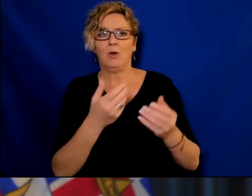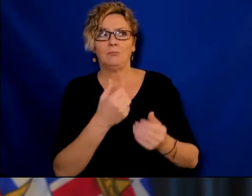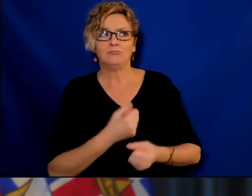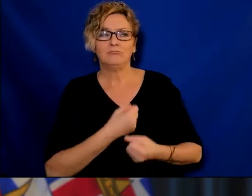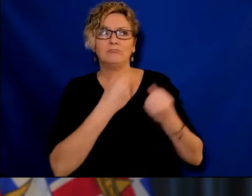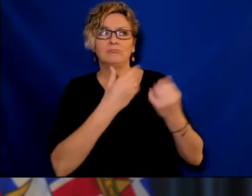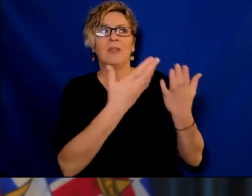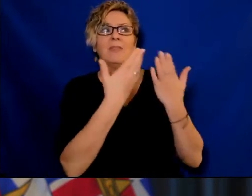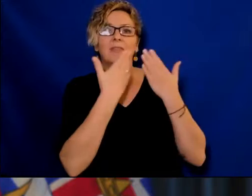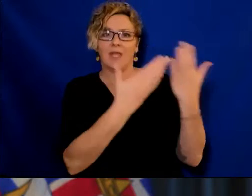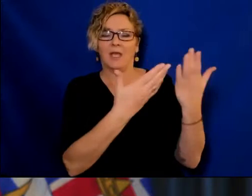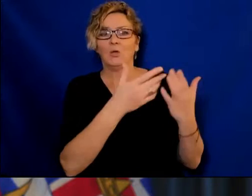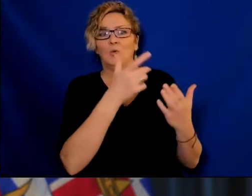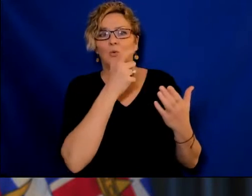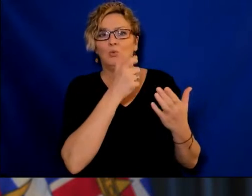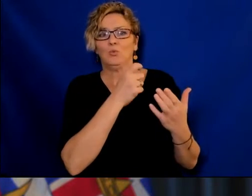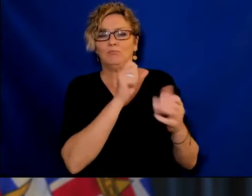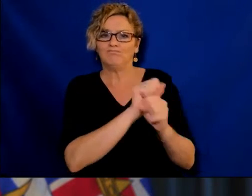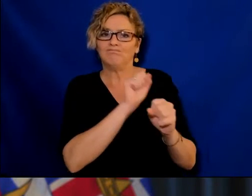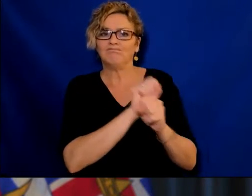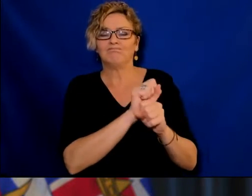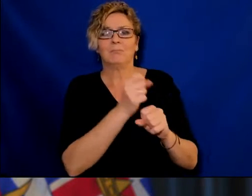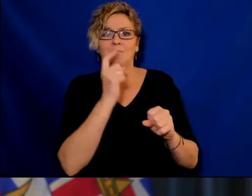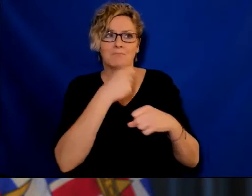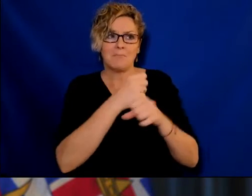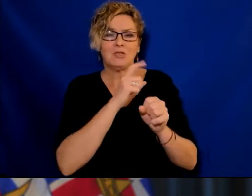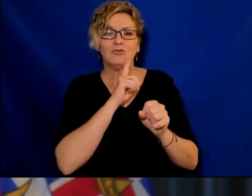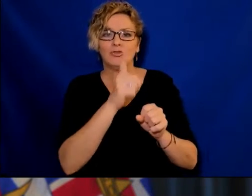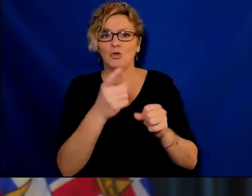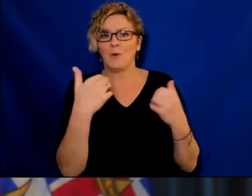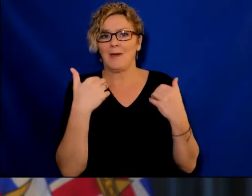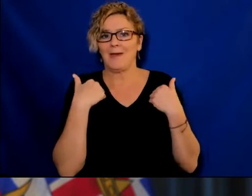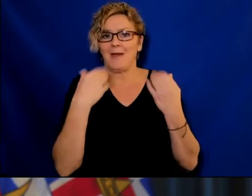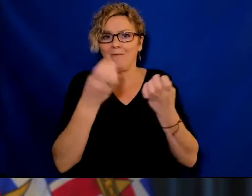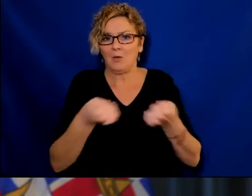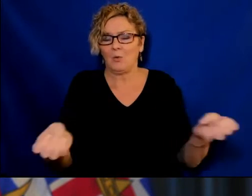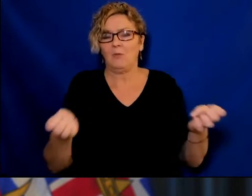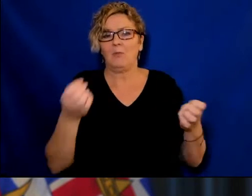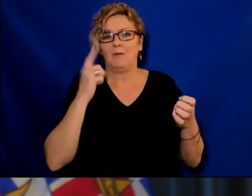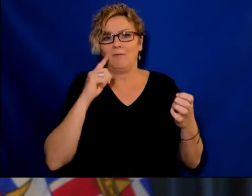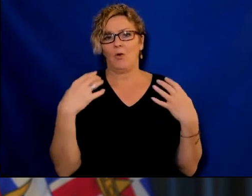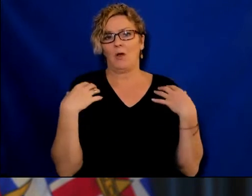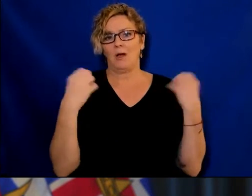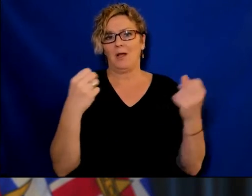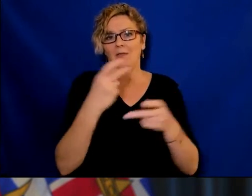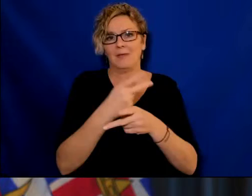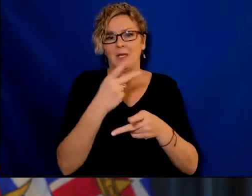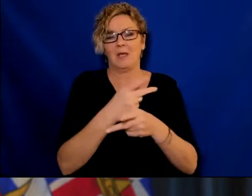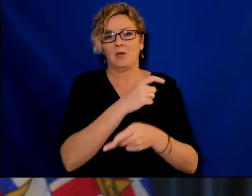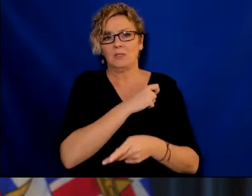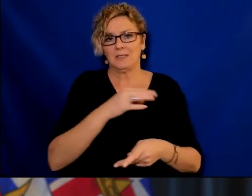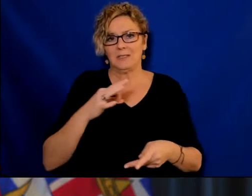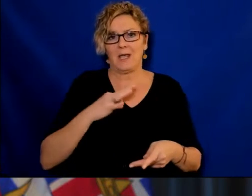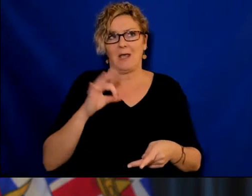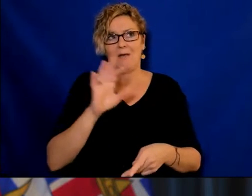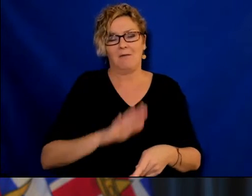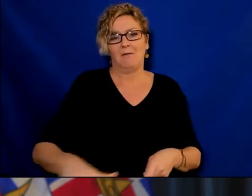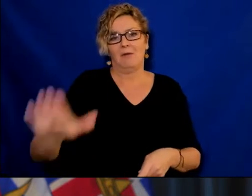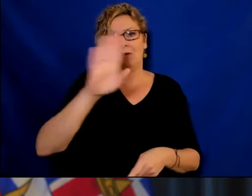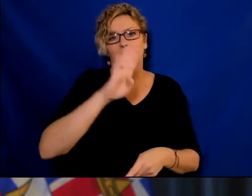are working to provide the equipment necessary for our extraordinary healthcare teams to do what they do every week. This